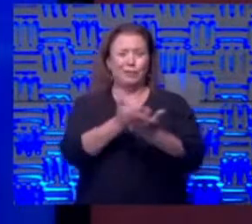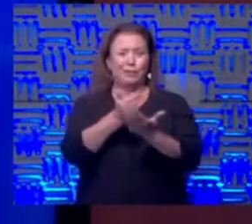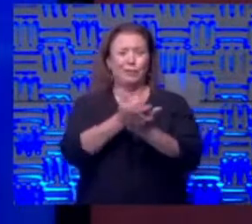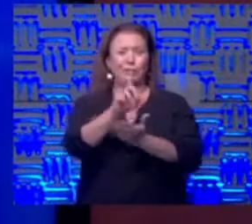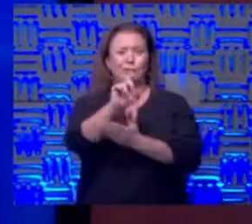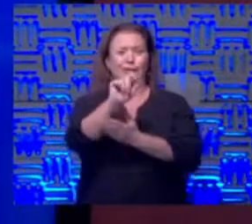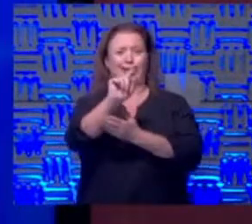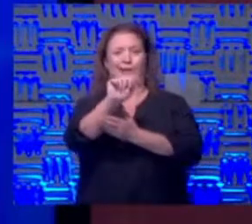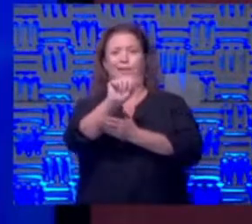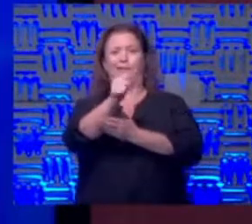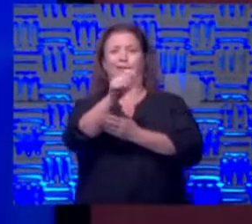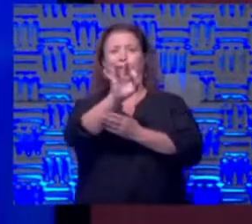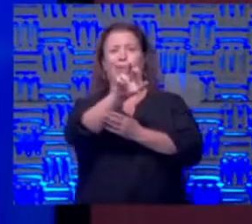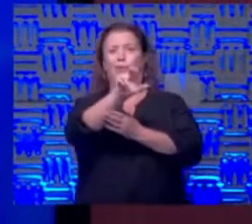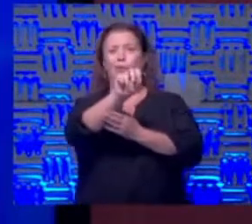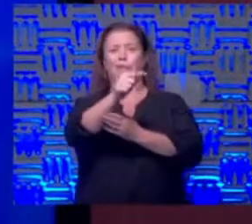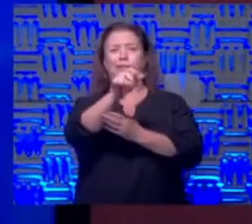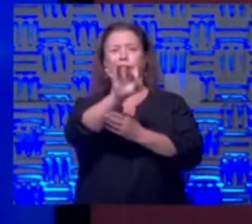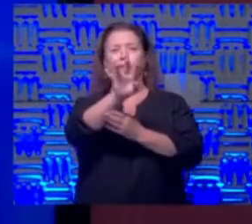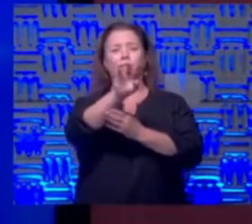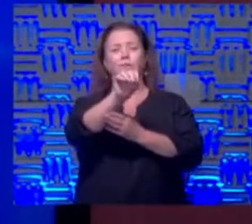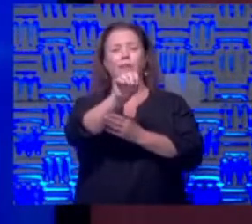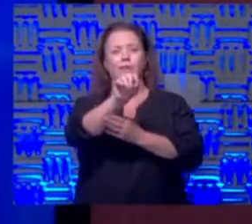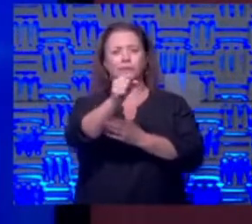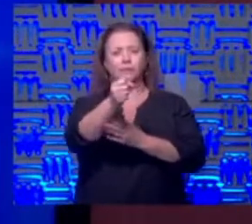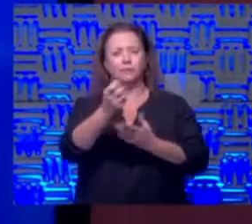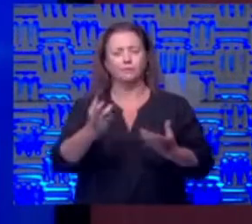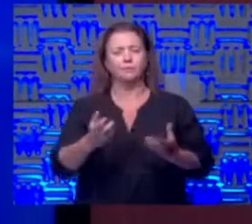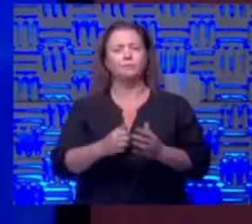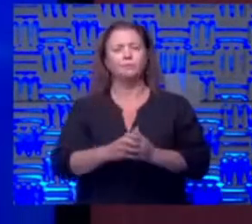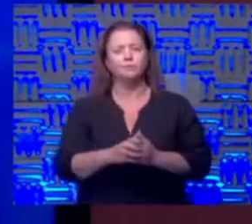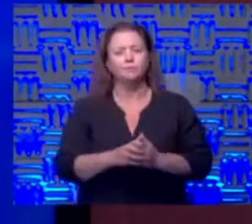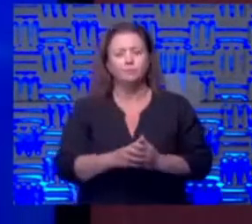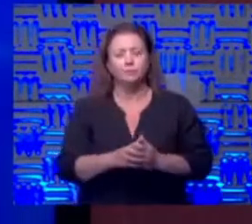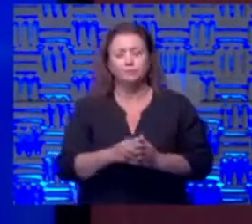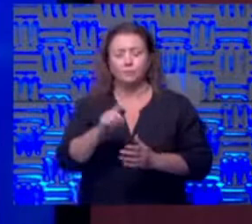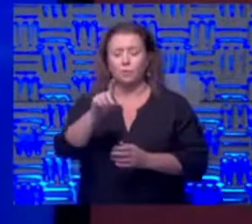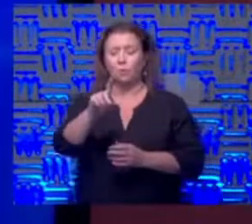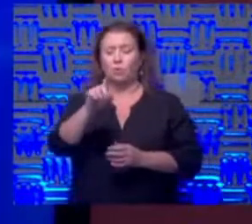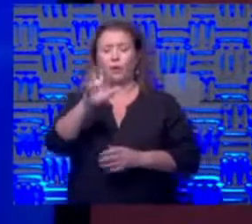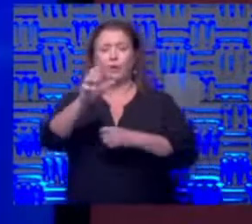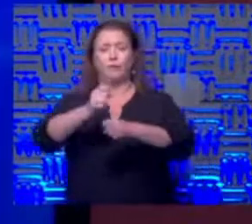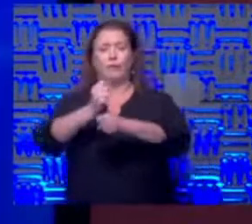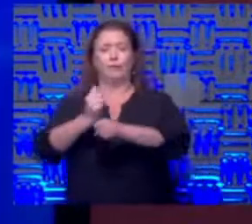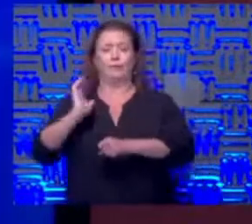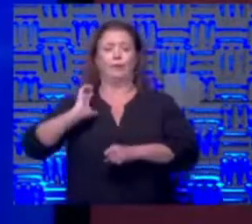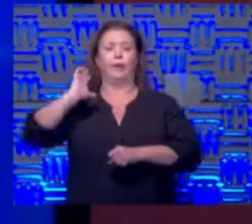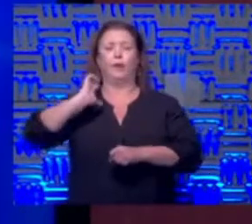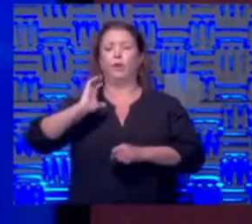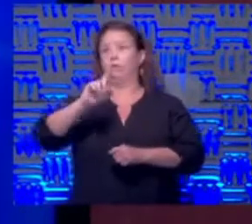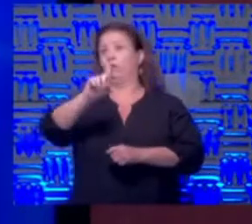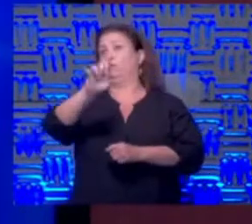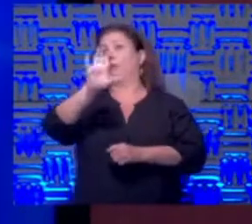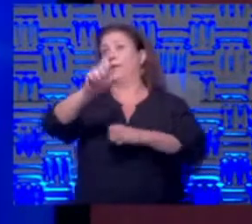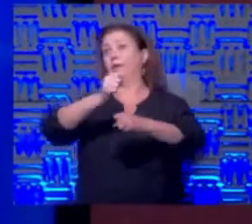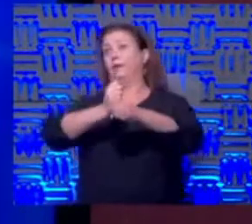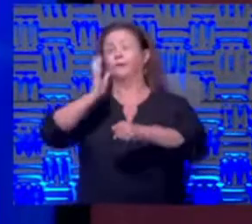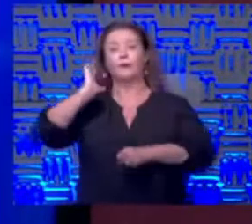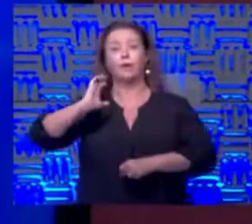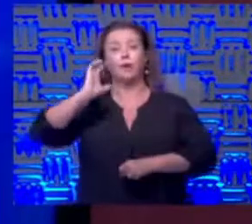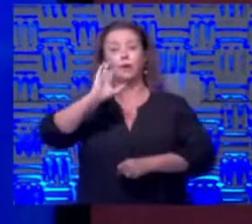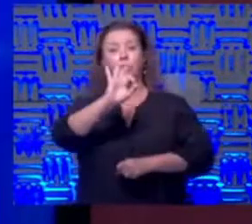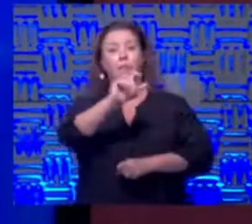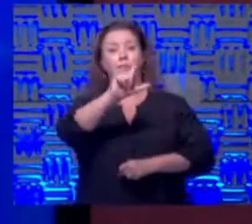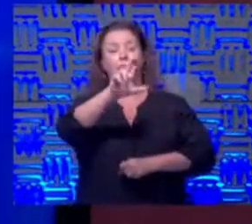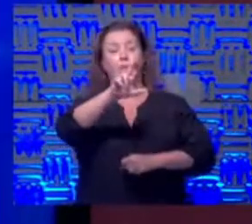1930s, 1940s, or someplace back in there. It's a long time ago. So 100 years ago, and even 100 years ago in the